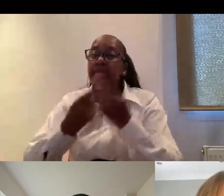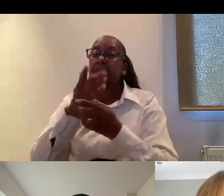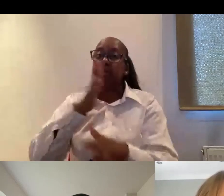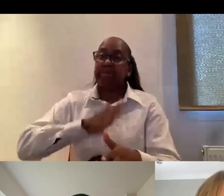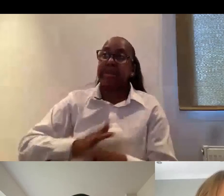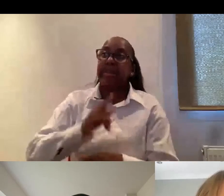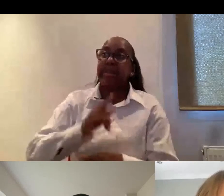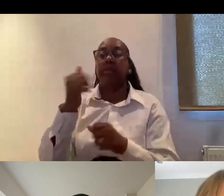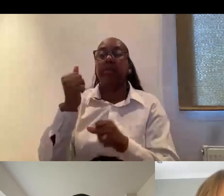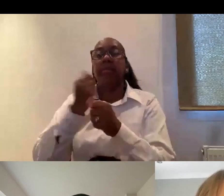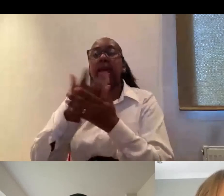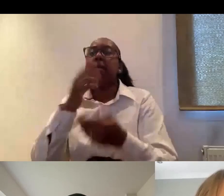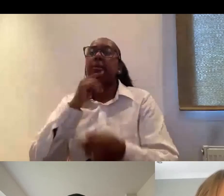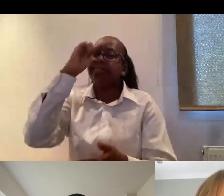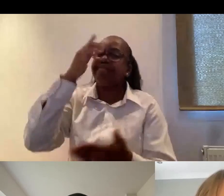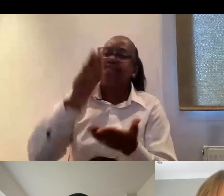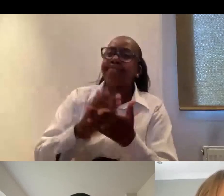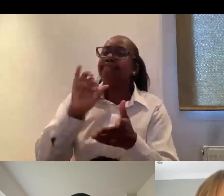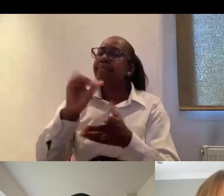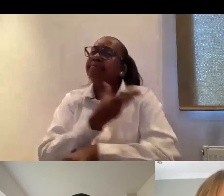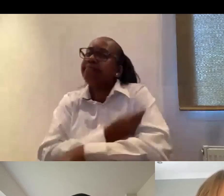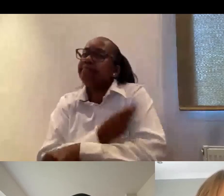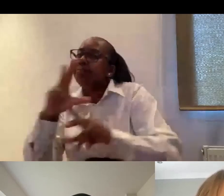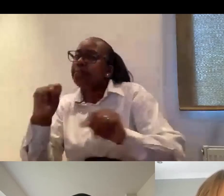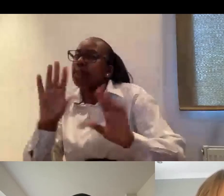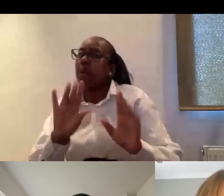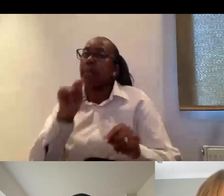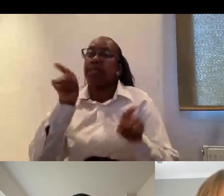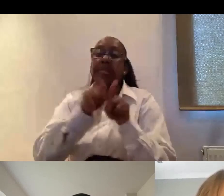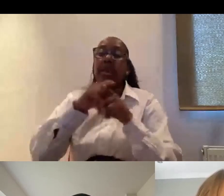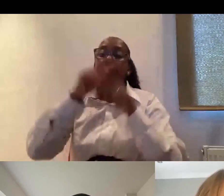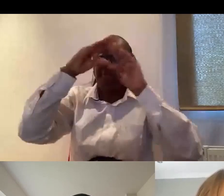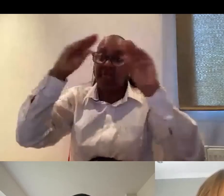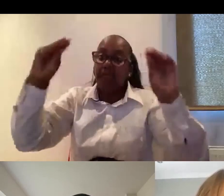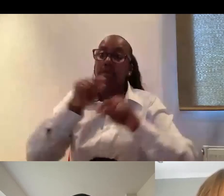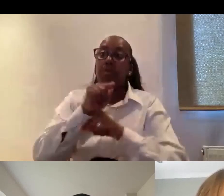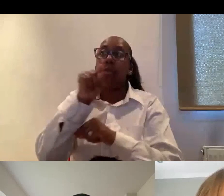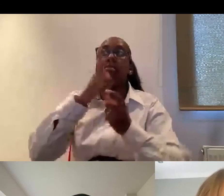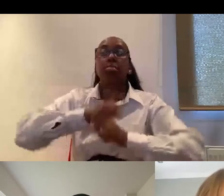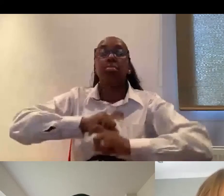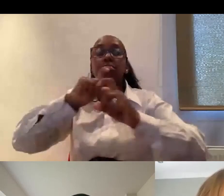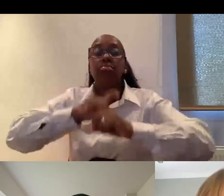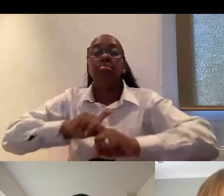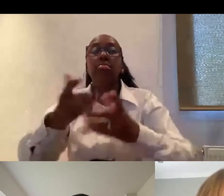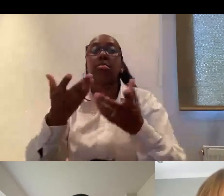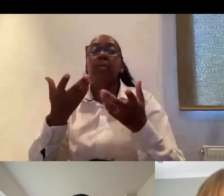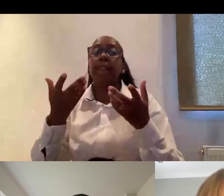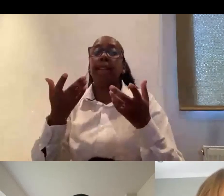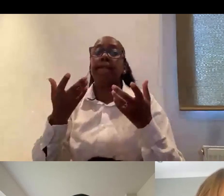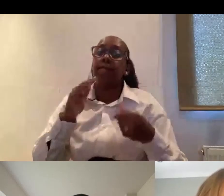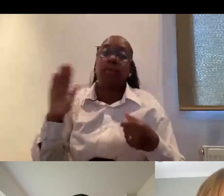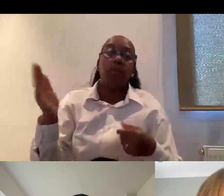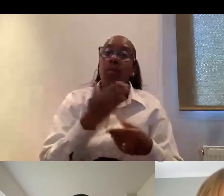they need to make an informed decision. And I just want to remind everybody to continue all